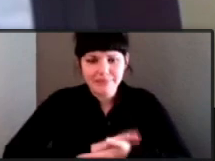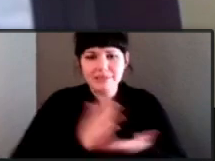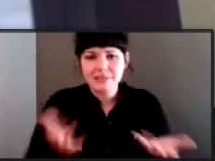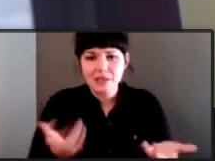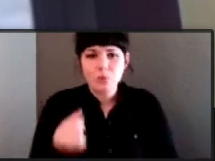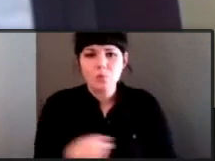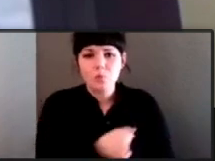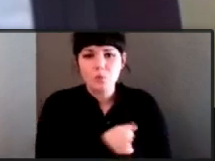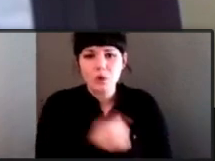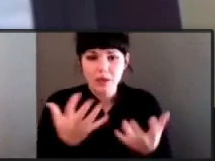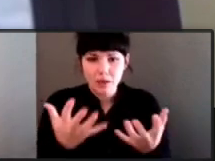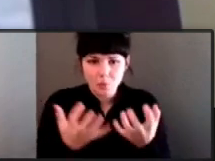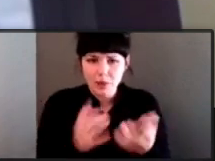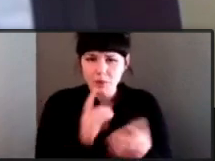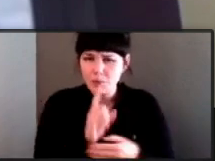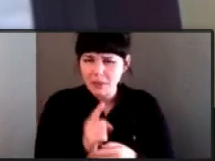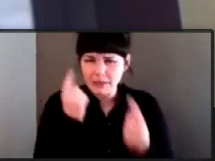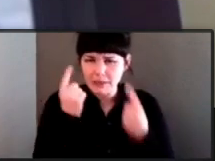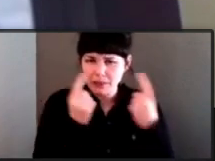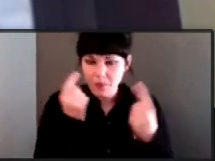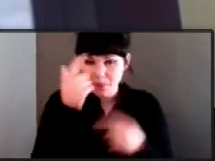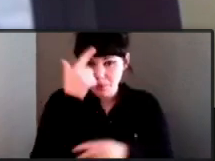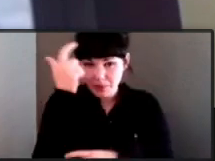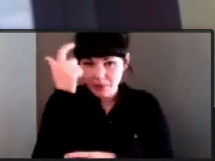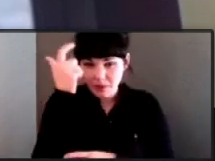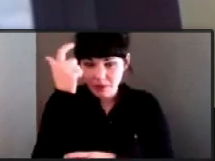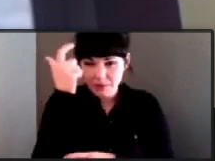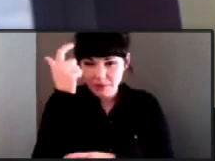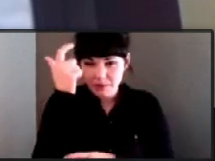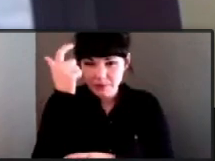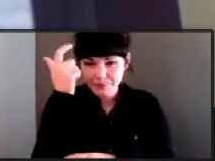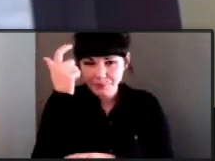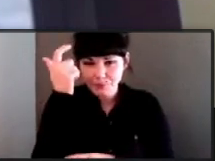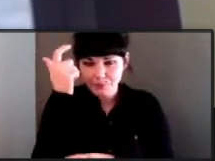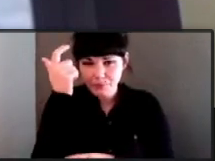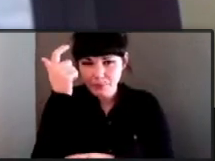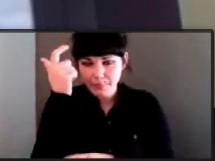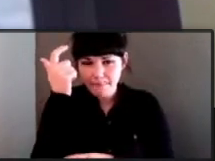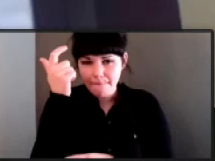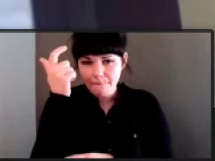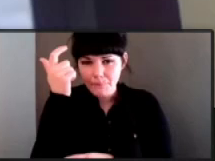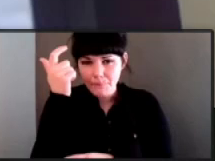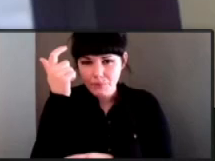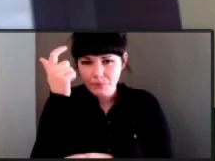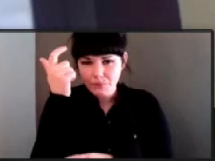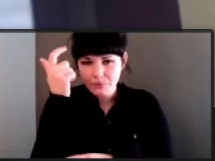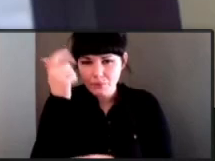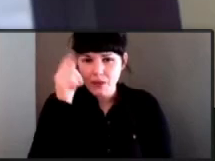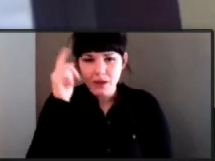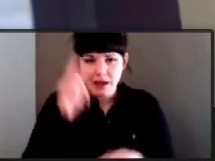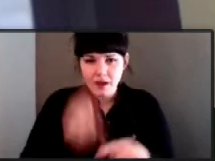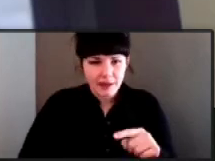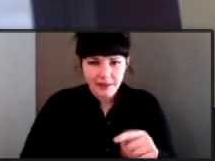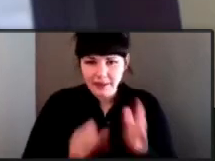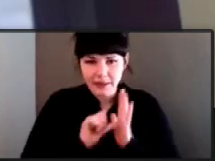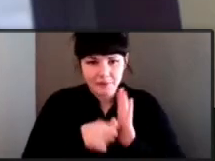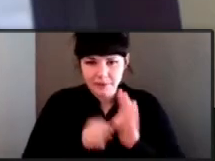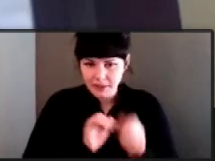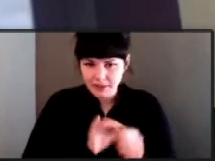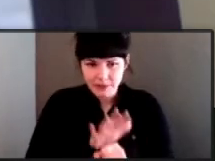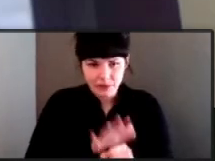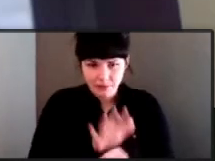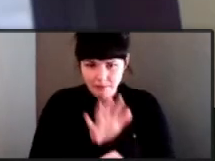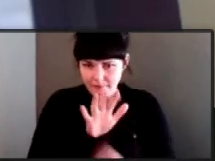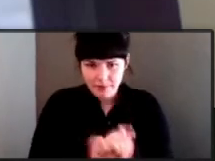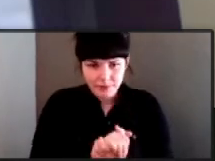want to take that into consideration as we navigate through this. And I can't say this enough.